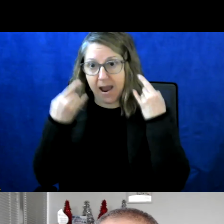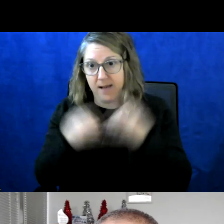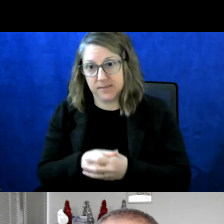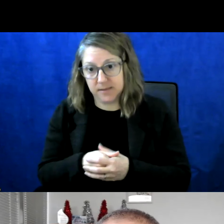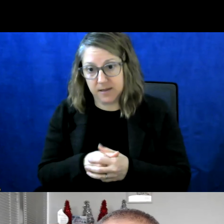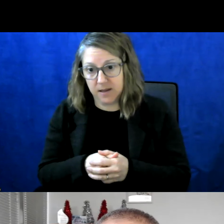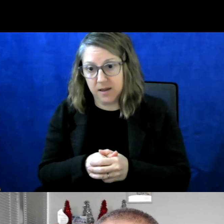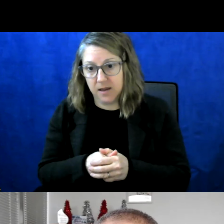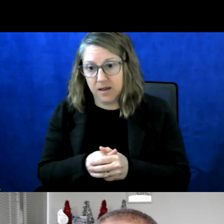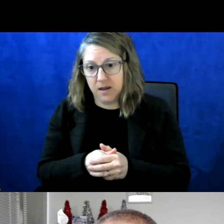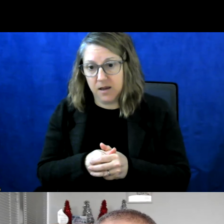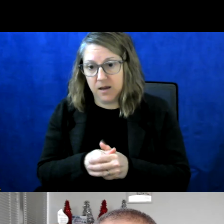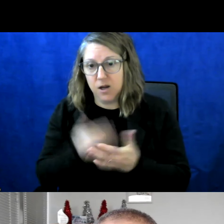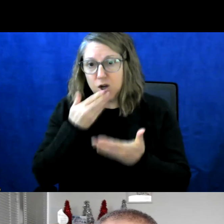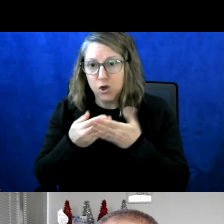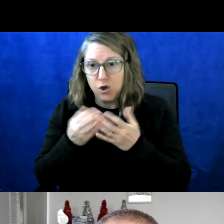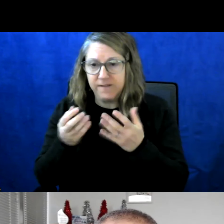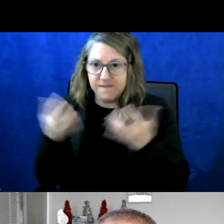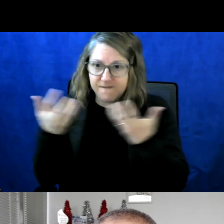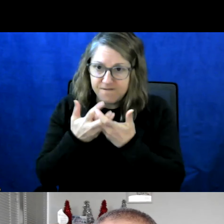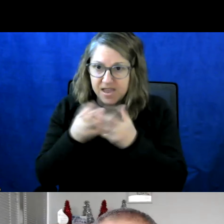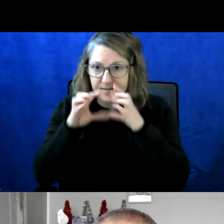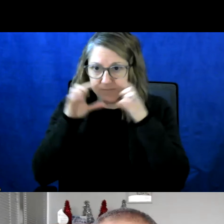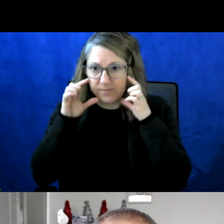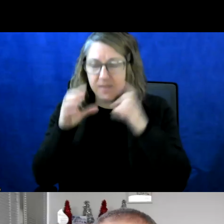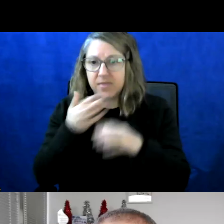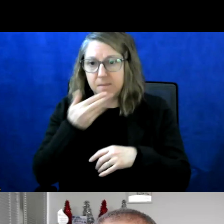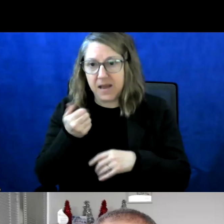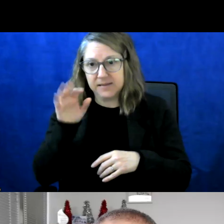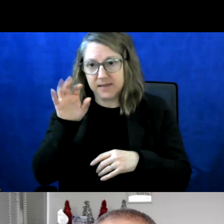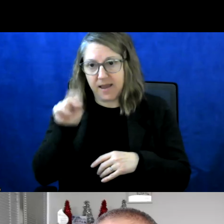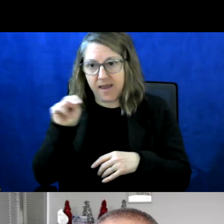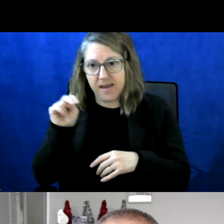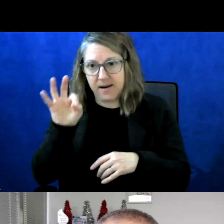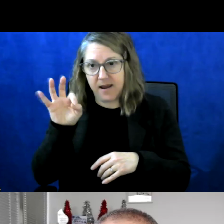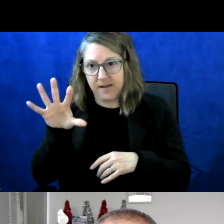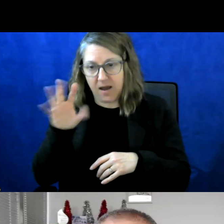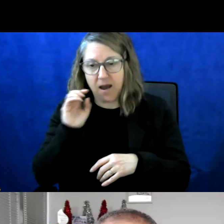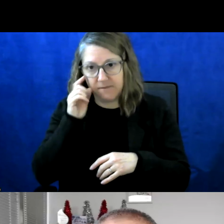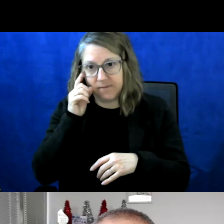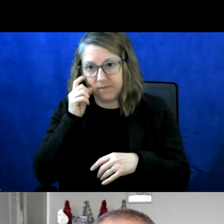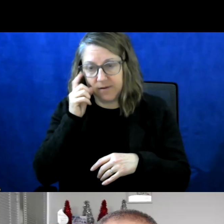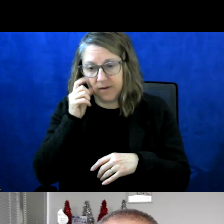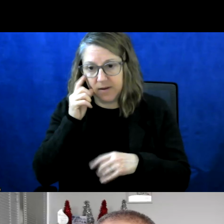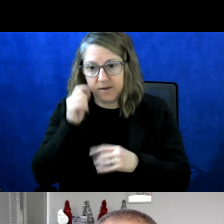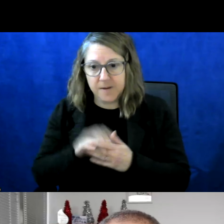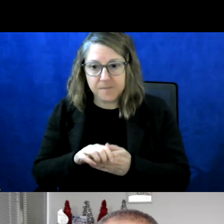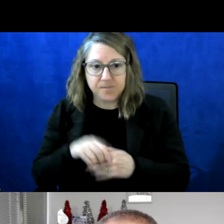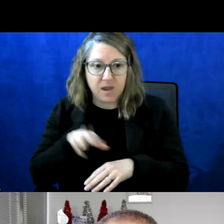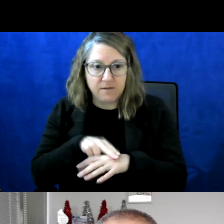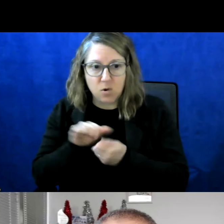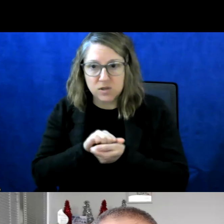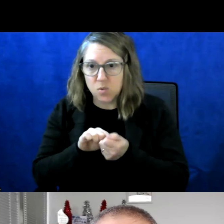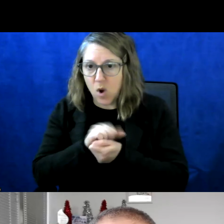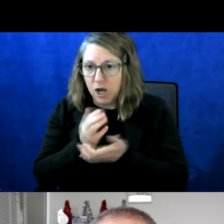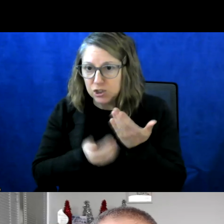that has good fit infiltration. The best ones are going to be N95s. That's what we really mean. That's what we want you. Of course, washing your